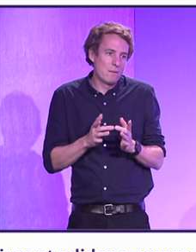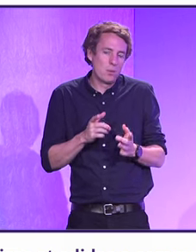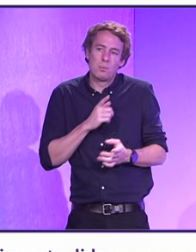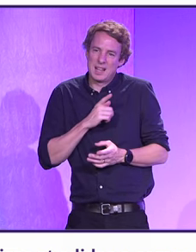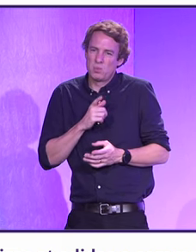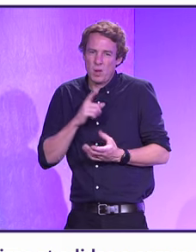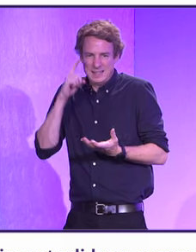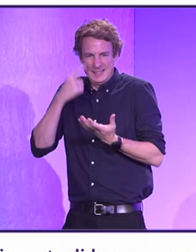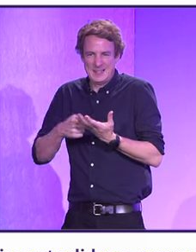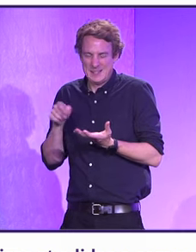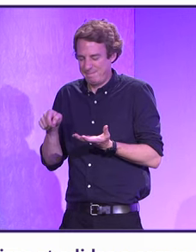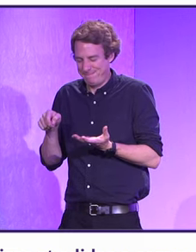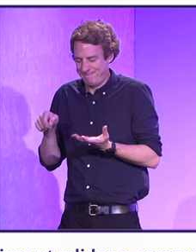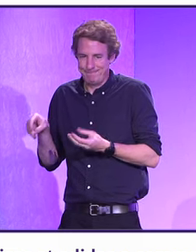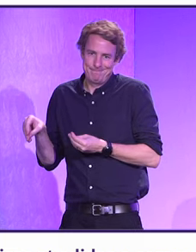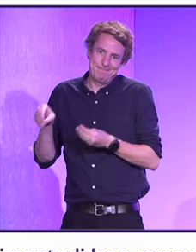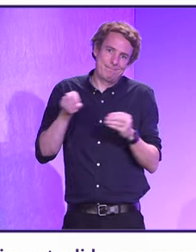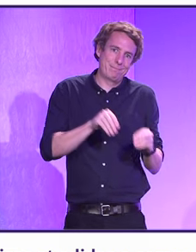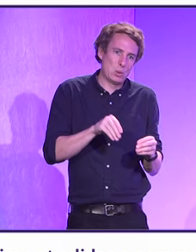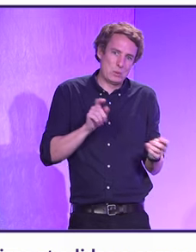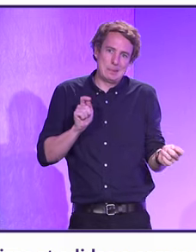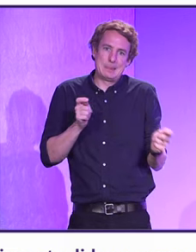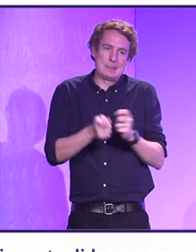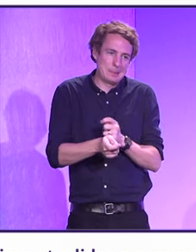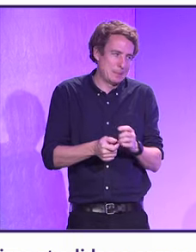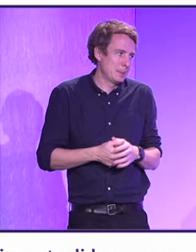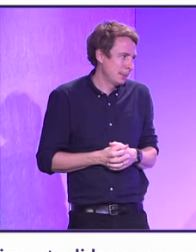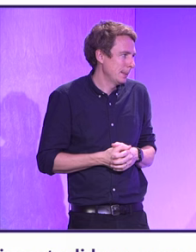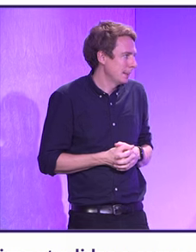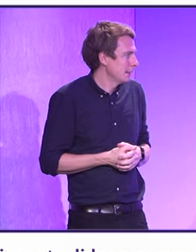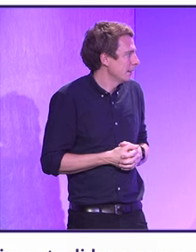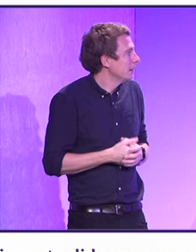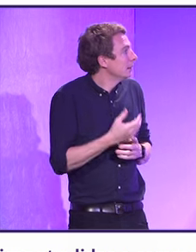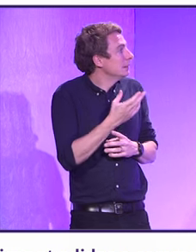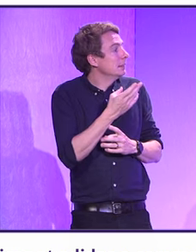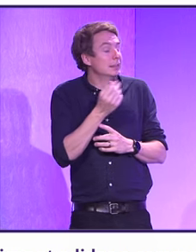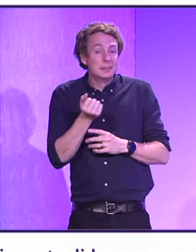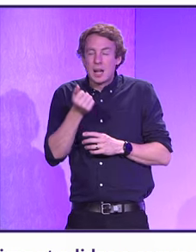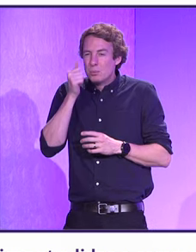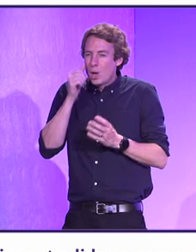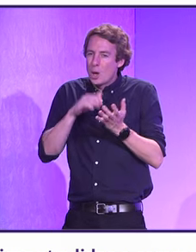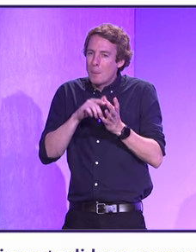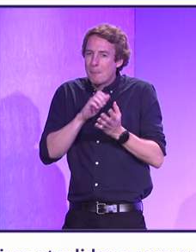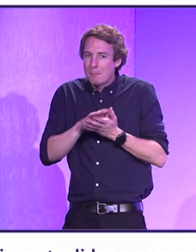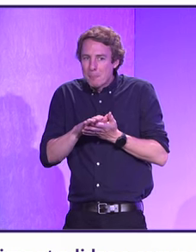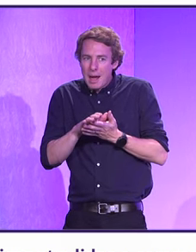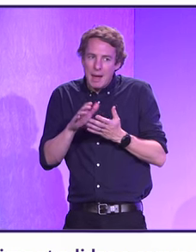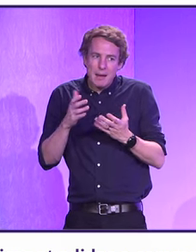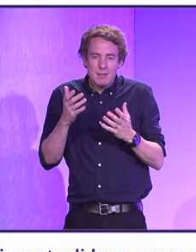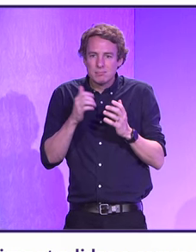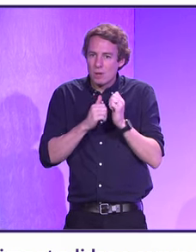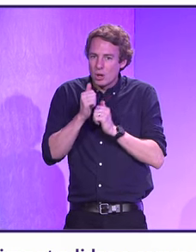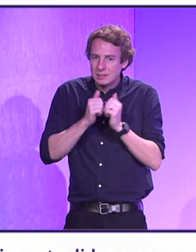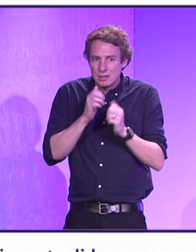platform. And we implemented the Mach architecture, so some of you might know about it or not, but I will go through some of